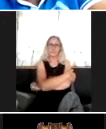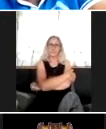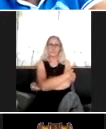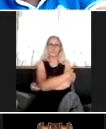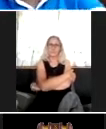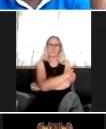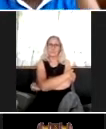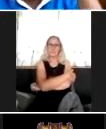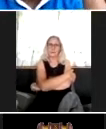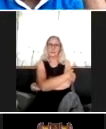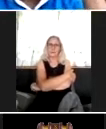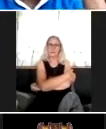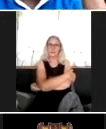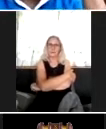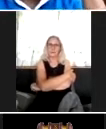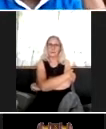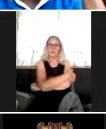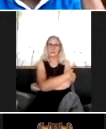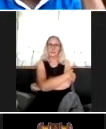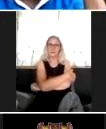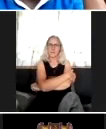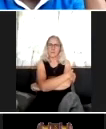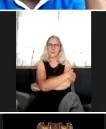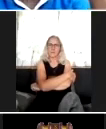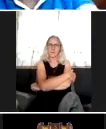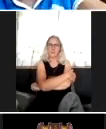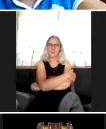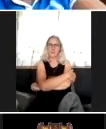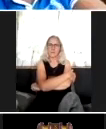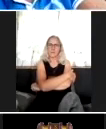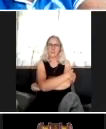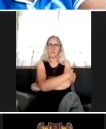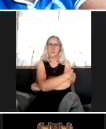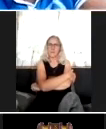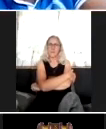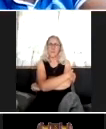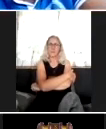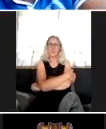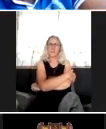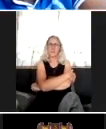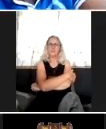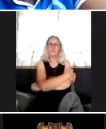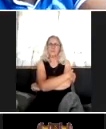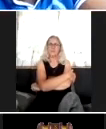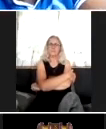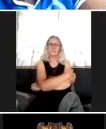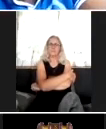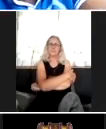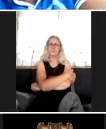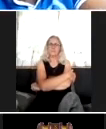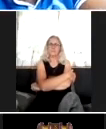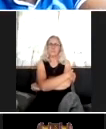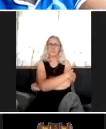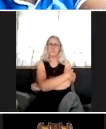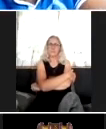It doesn't take a rocket scientist to figure out our purpose. It is natural.